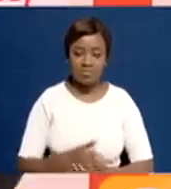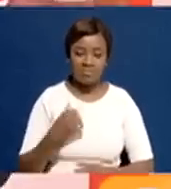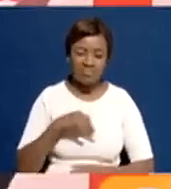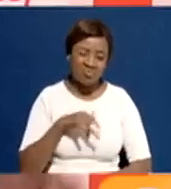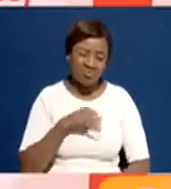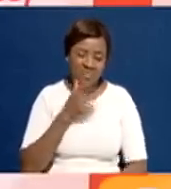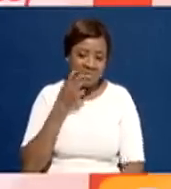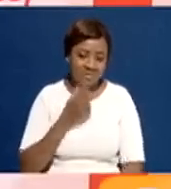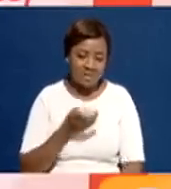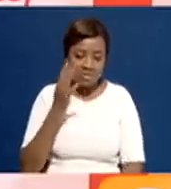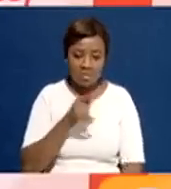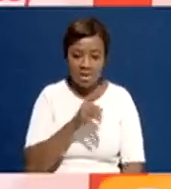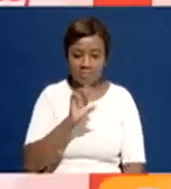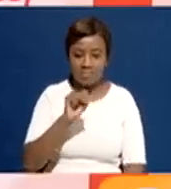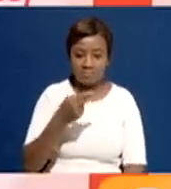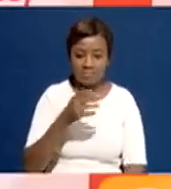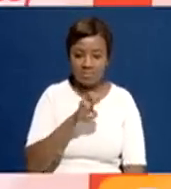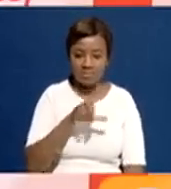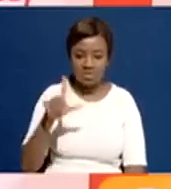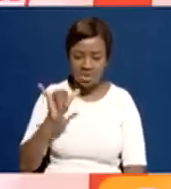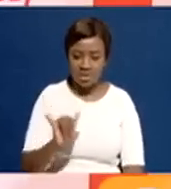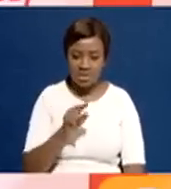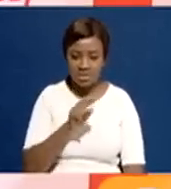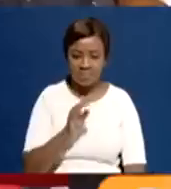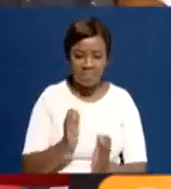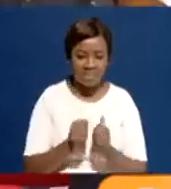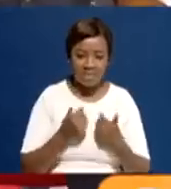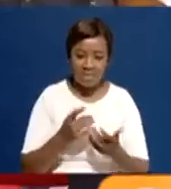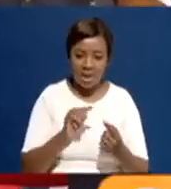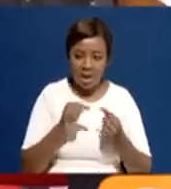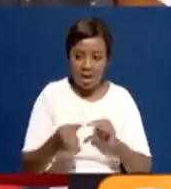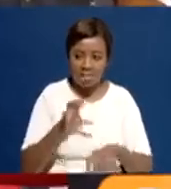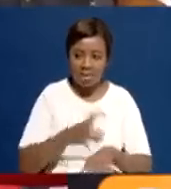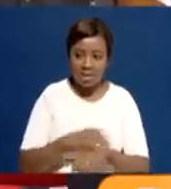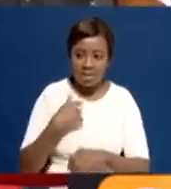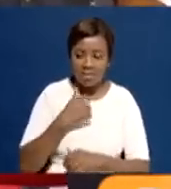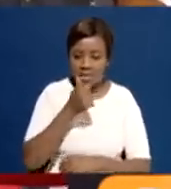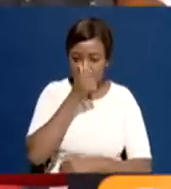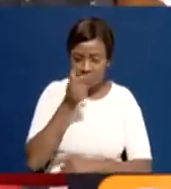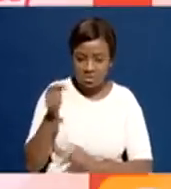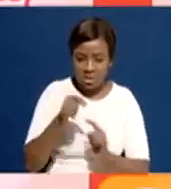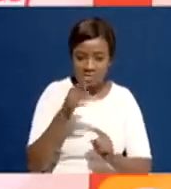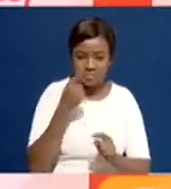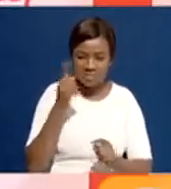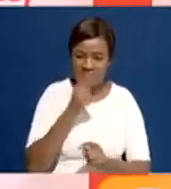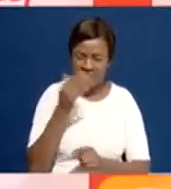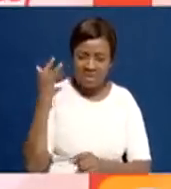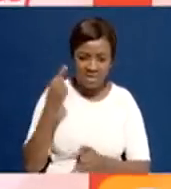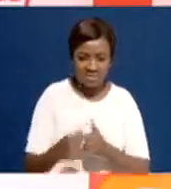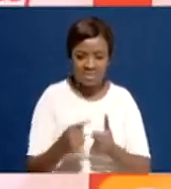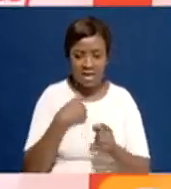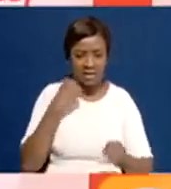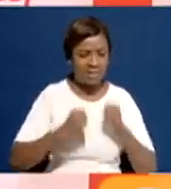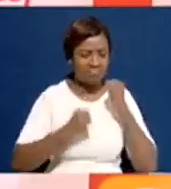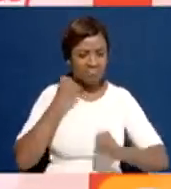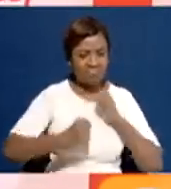for Shelly-Ann Fraser for what happened. And we really wish that she was here. We saw her running last year, and we want to thank